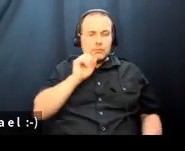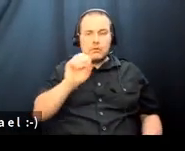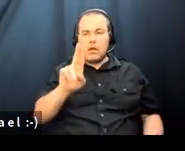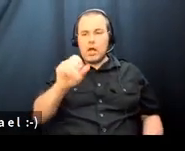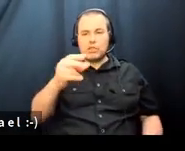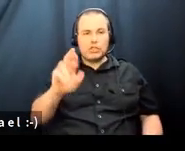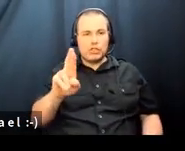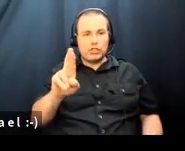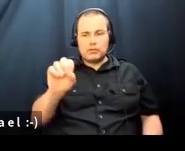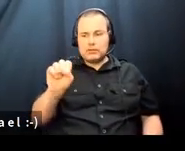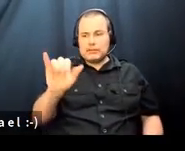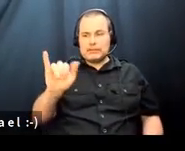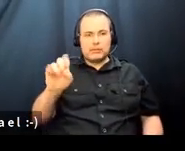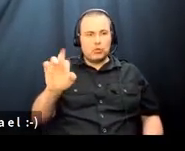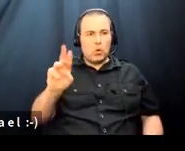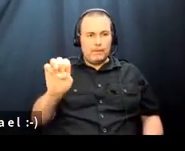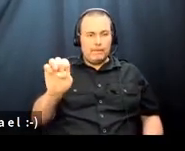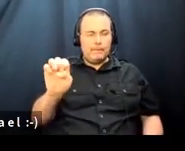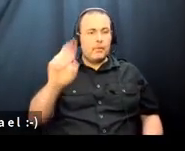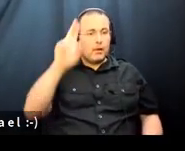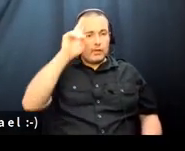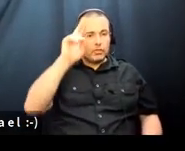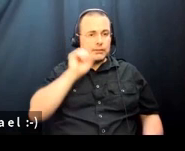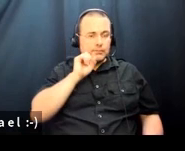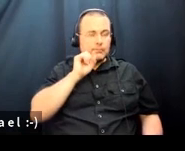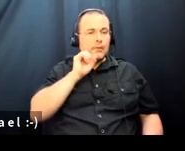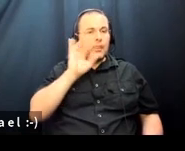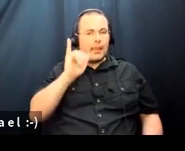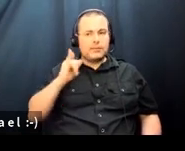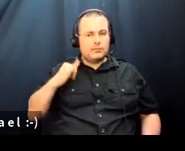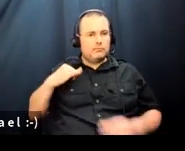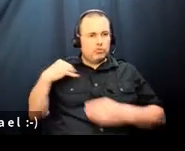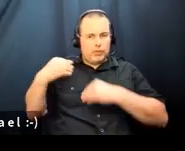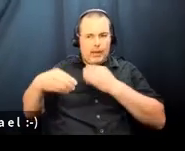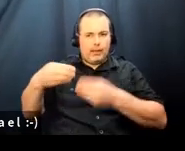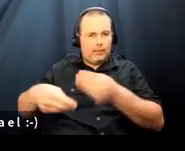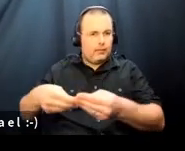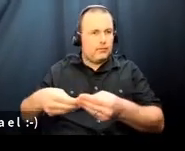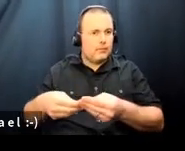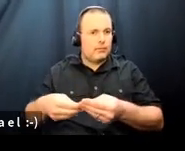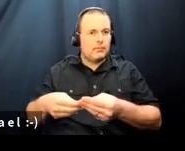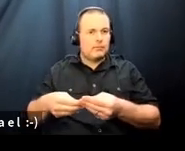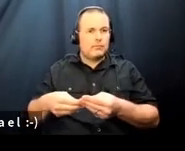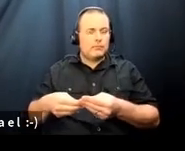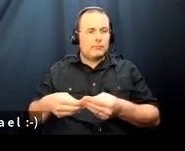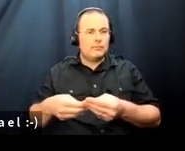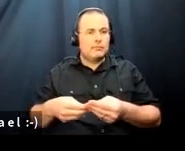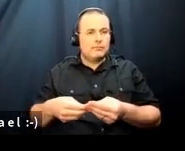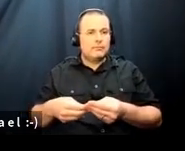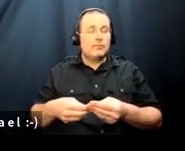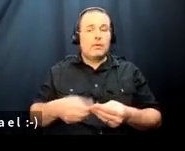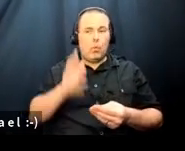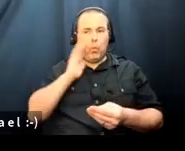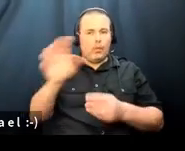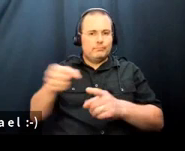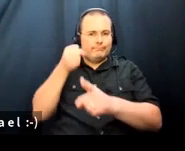Usher syndrome is a genetically carried syndrome that's going to affect how a person